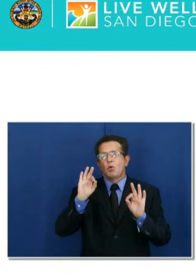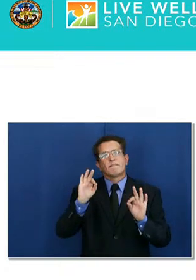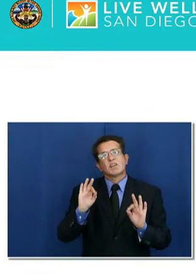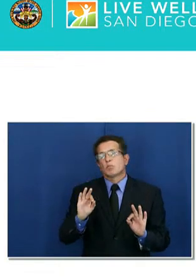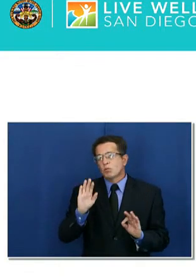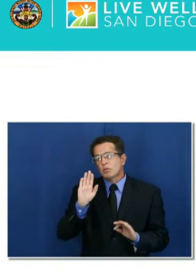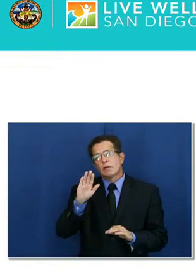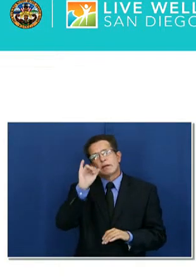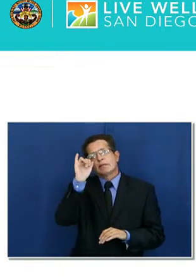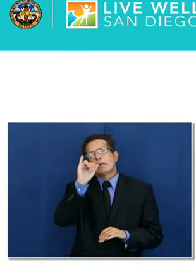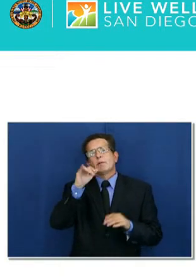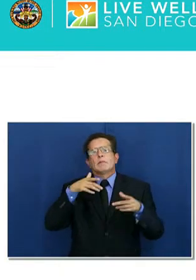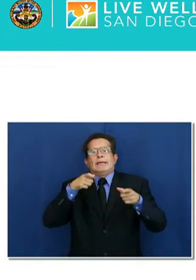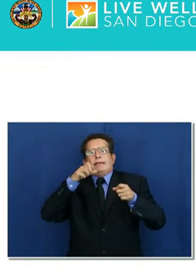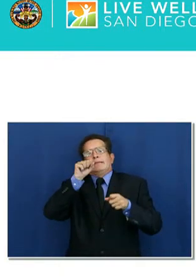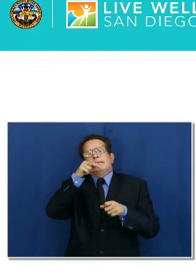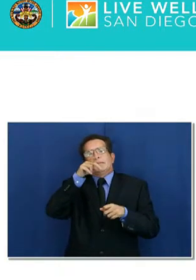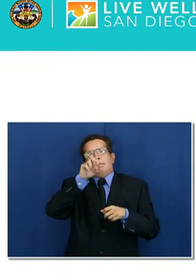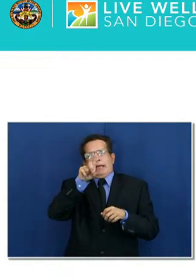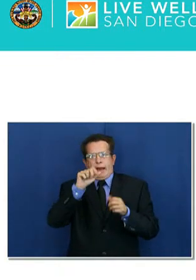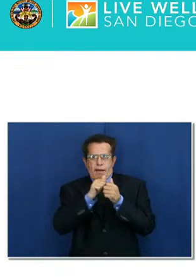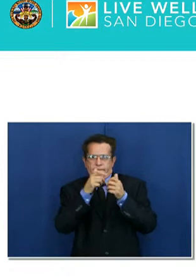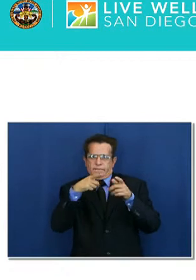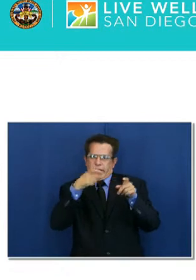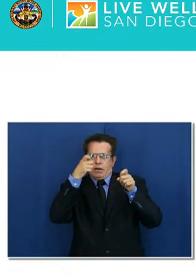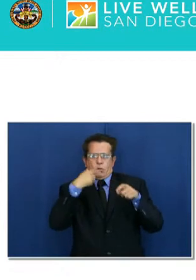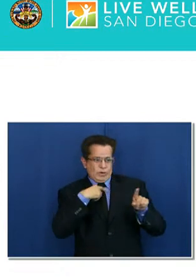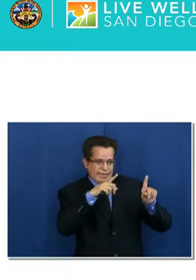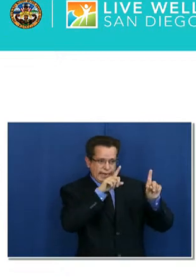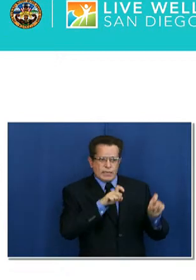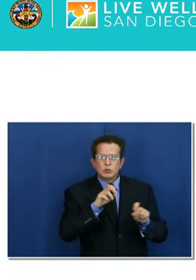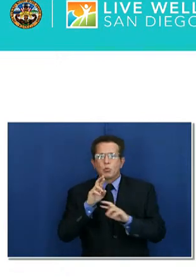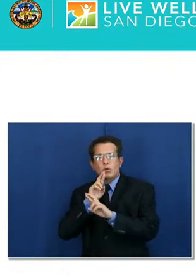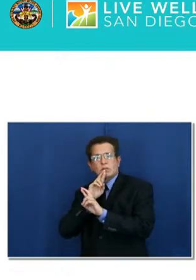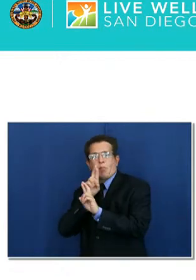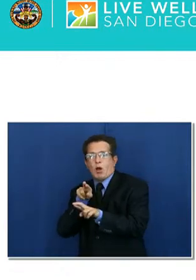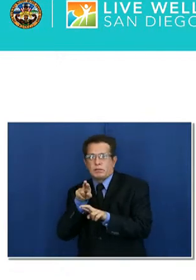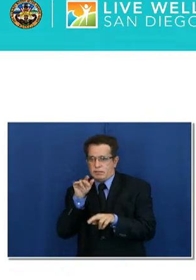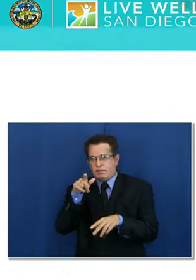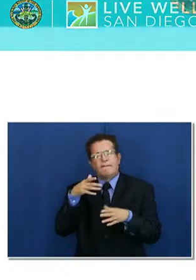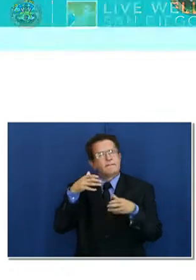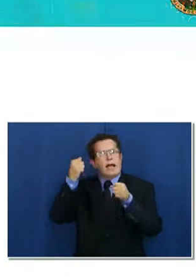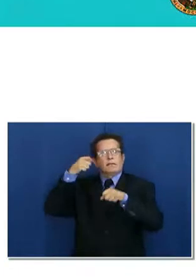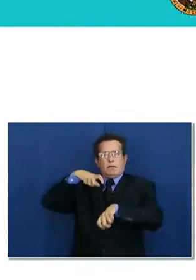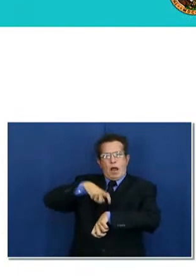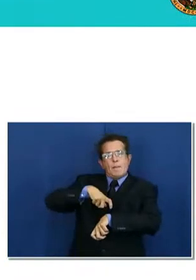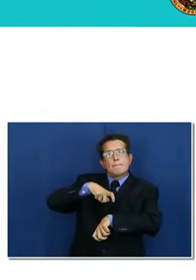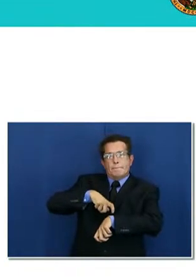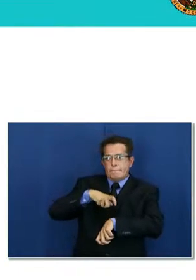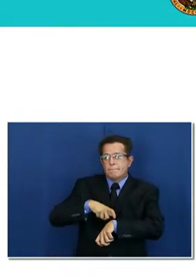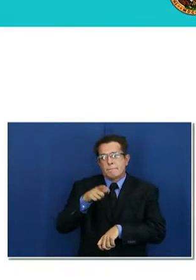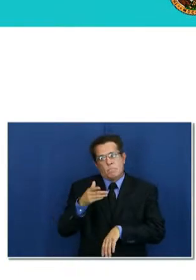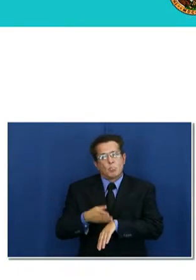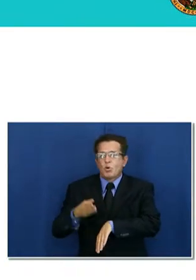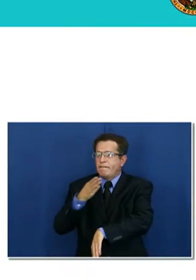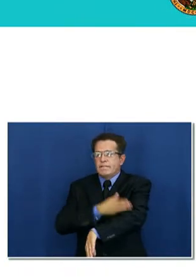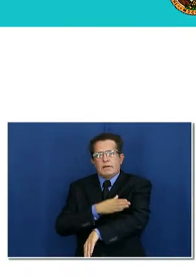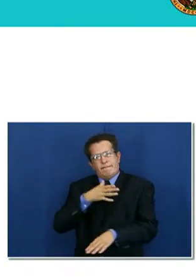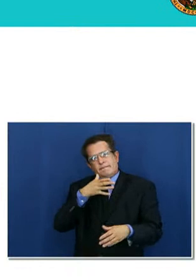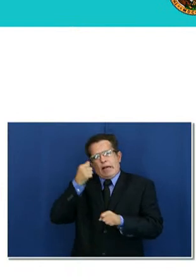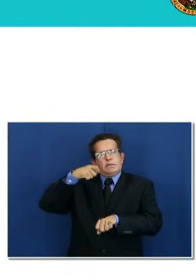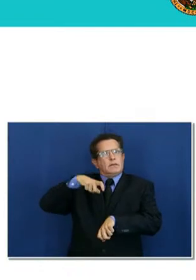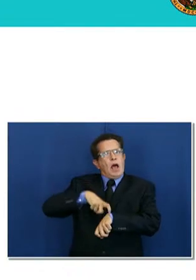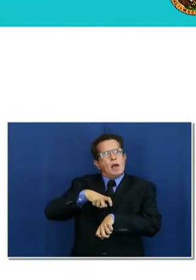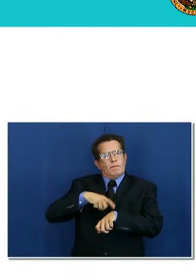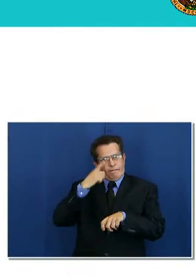effort is the speed at which we turn around those tests. We've talked about this a lot, and so now I'll share updated numbers surrounding the turnaround times for testing.